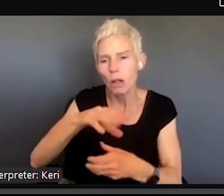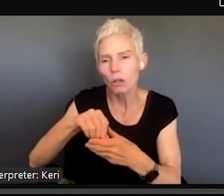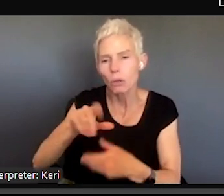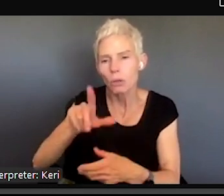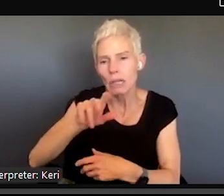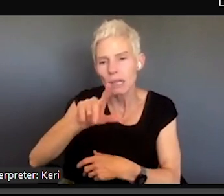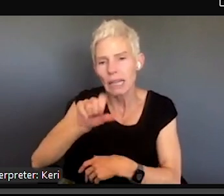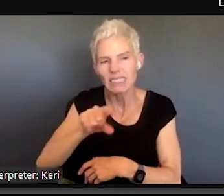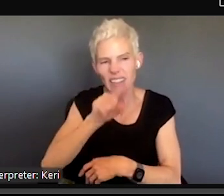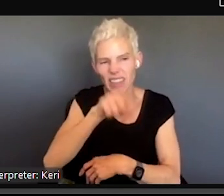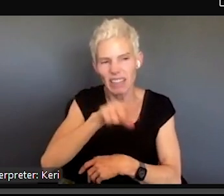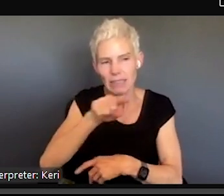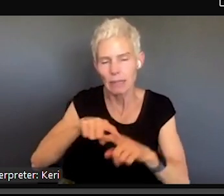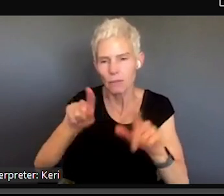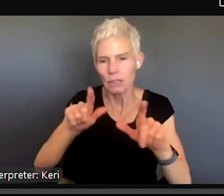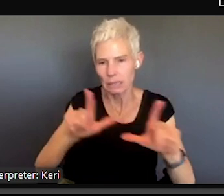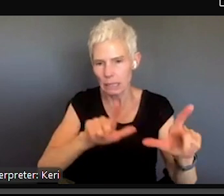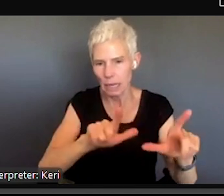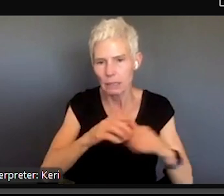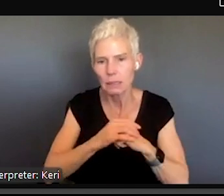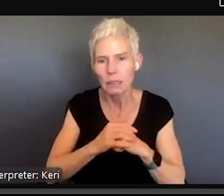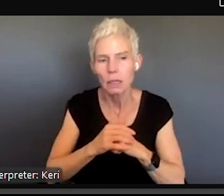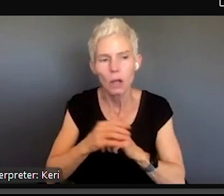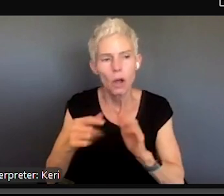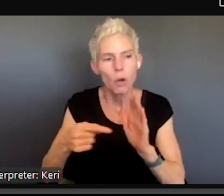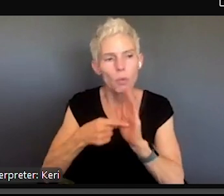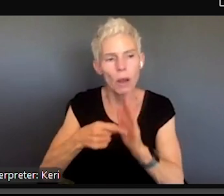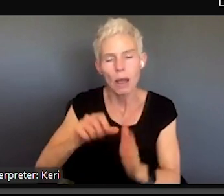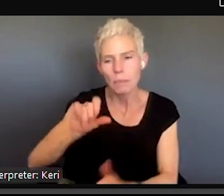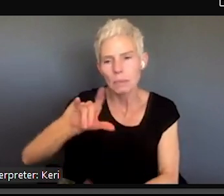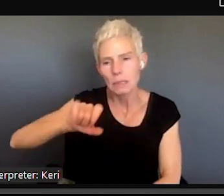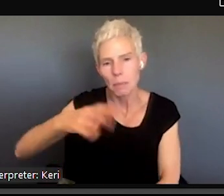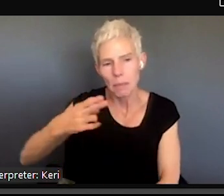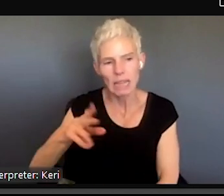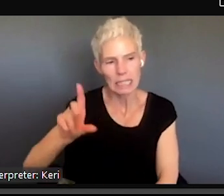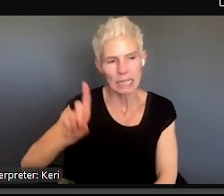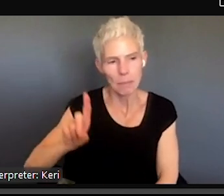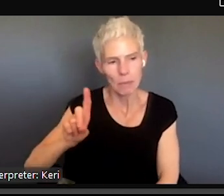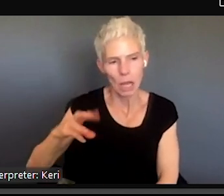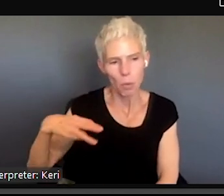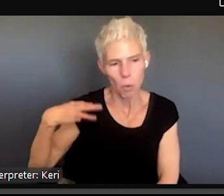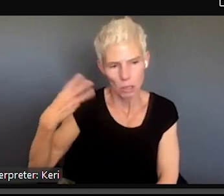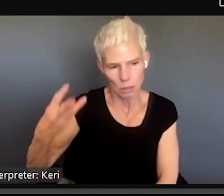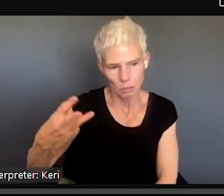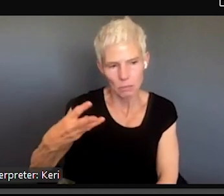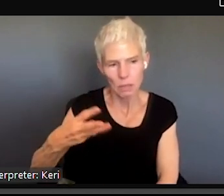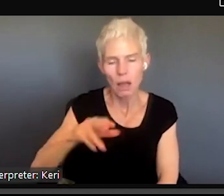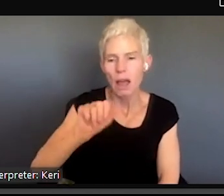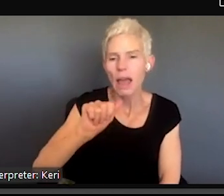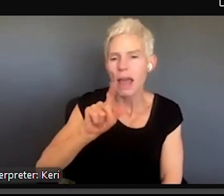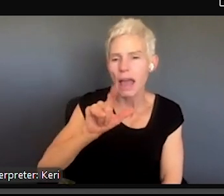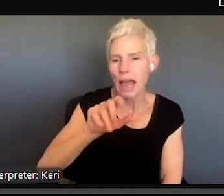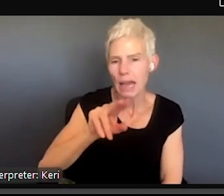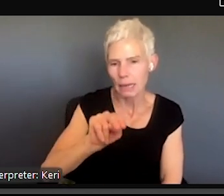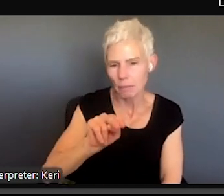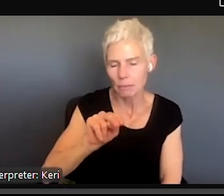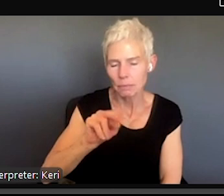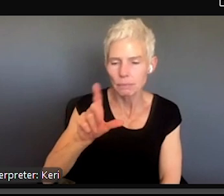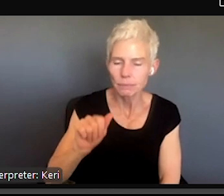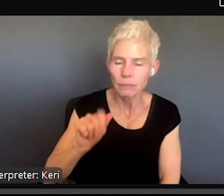the slide as well. But Reps Smith, Democrat of Washington, Adam Smith, and